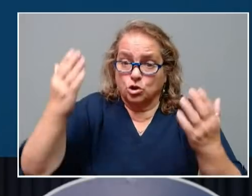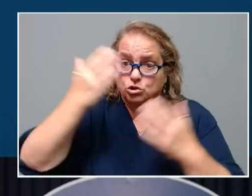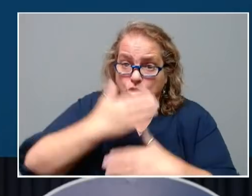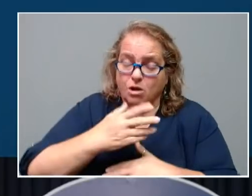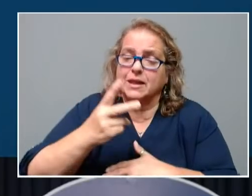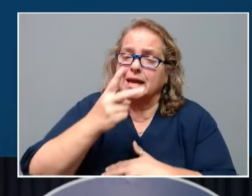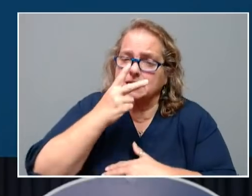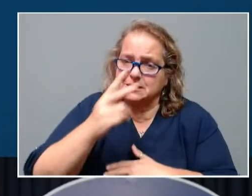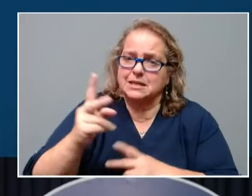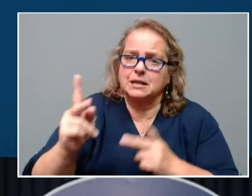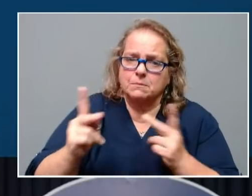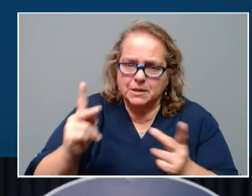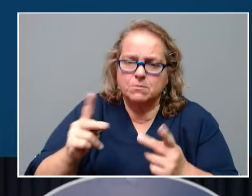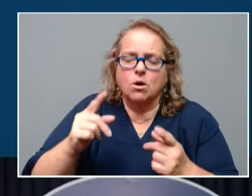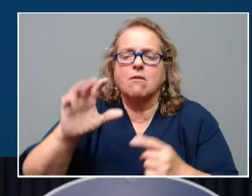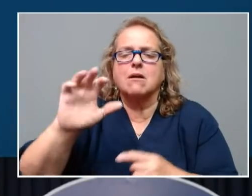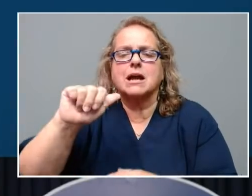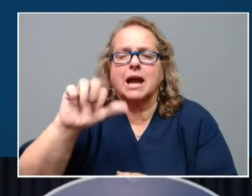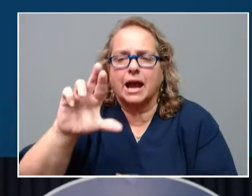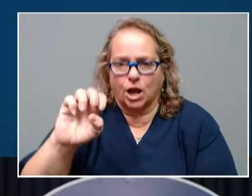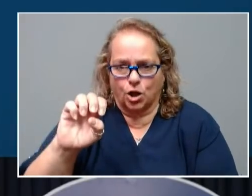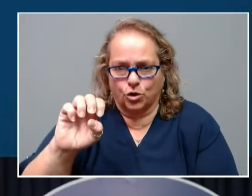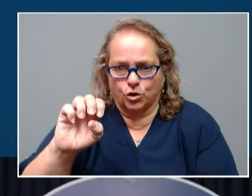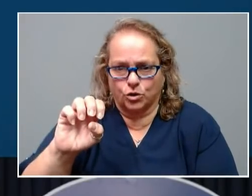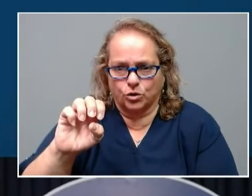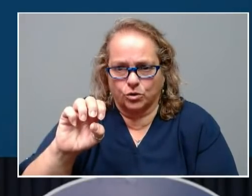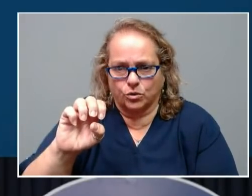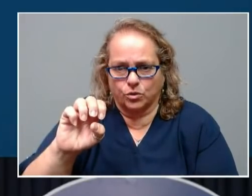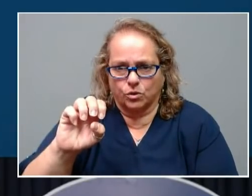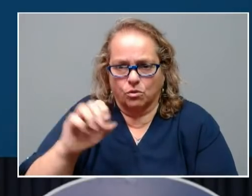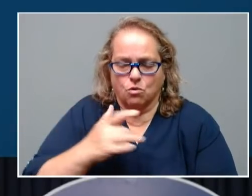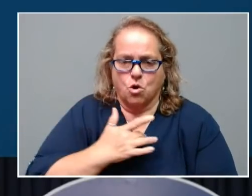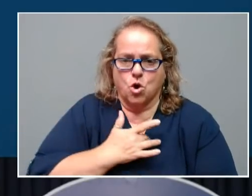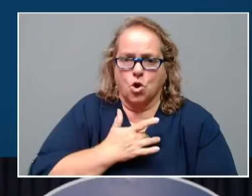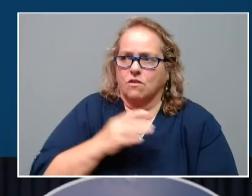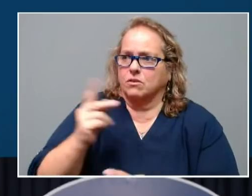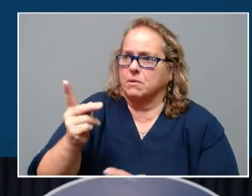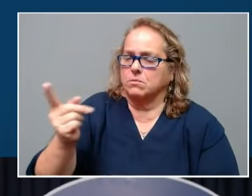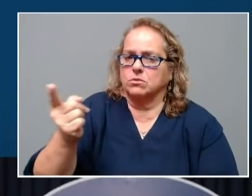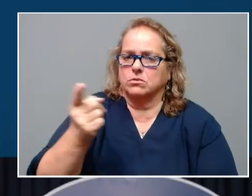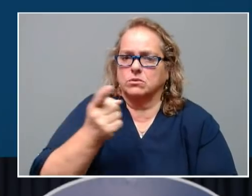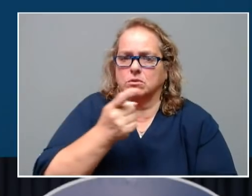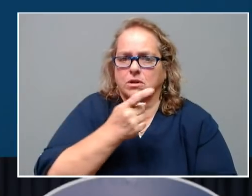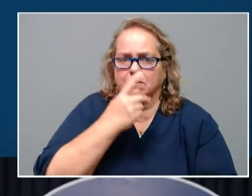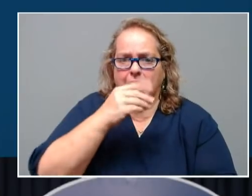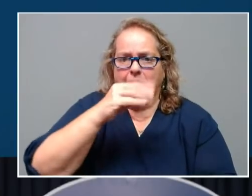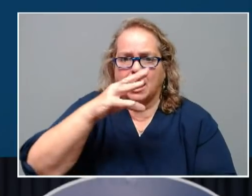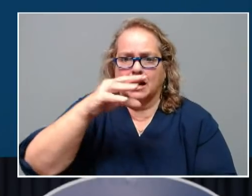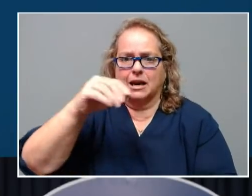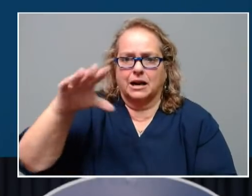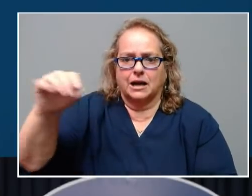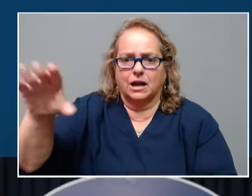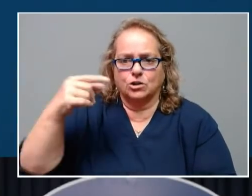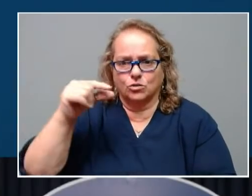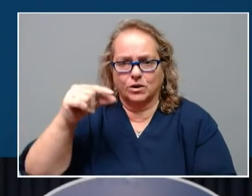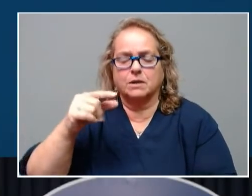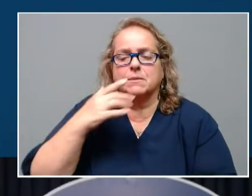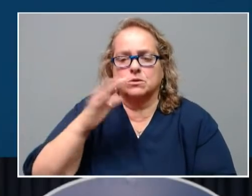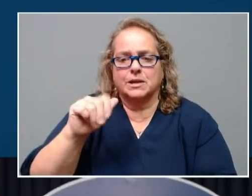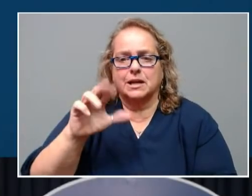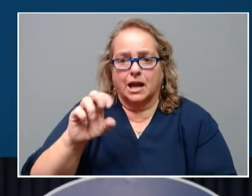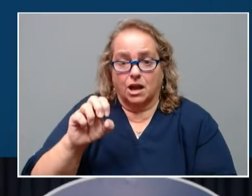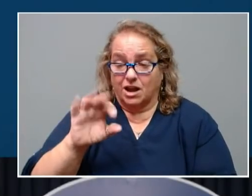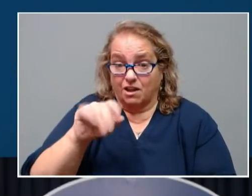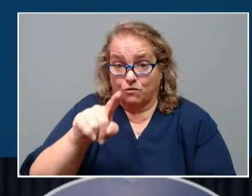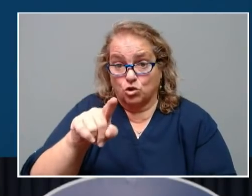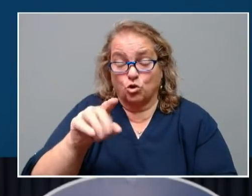are going to see that people care. So if you're in that community or any others and you put those lights up, it's time to get them out, because we're about to go through a really tough